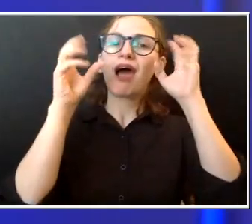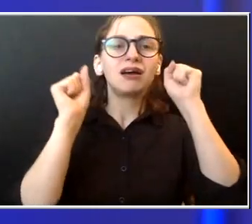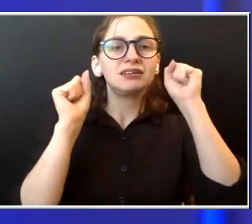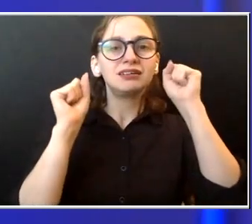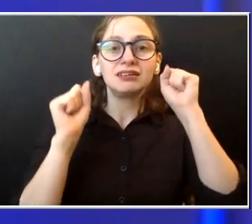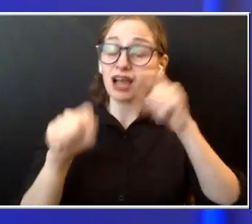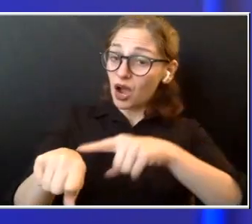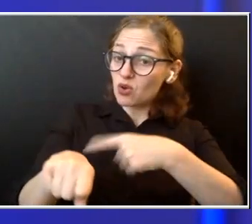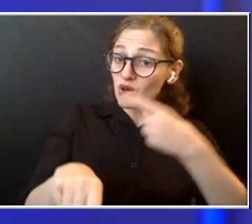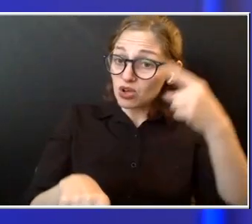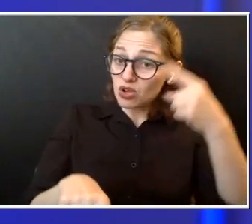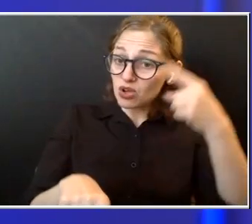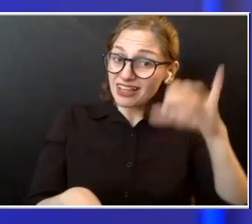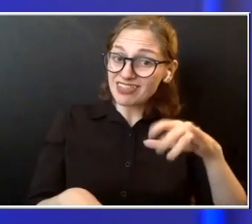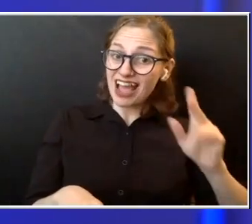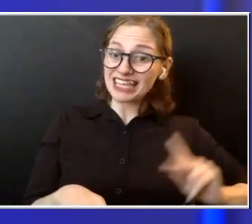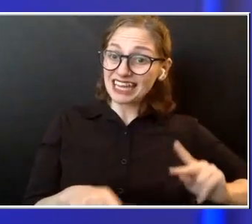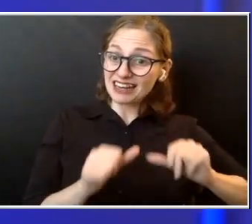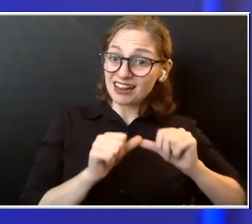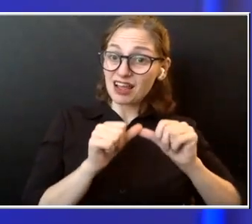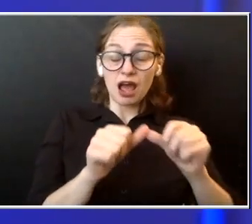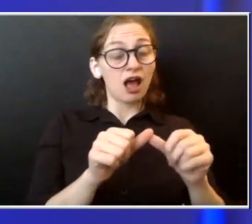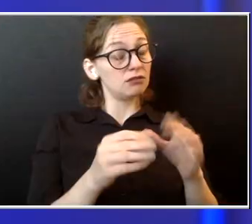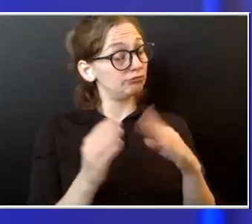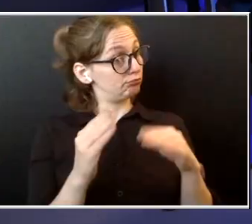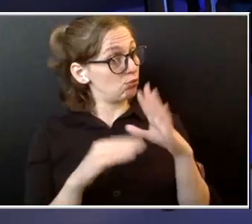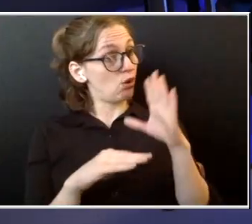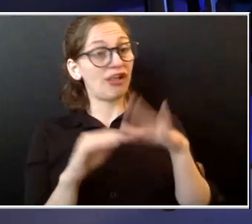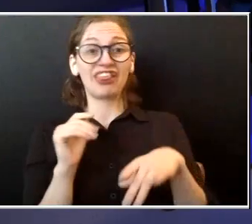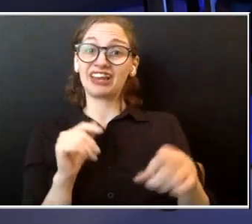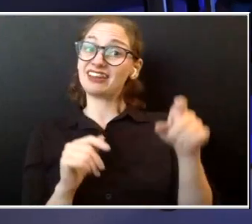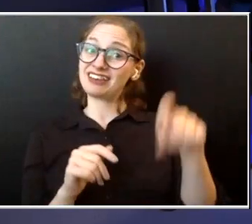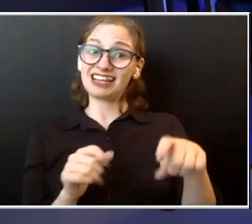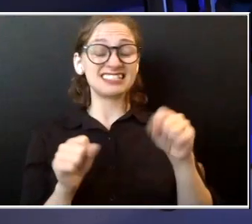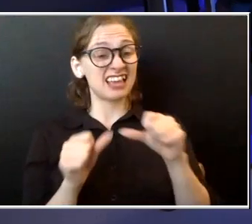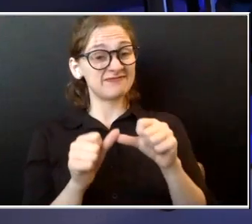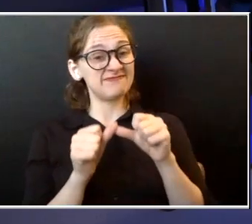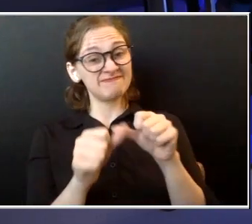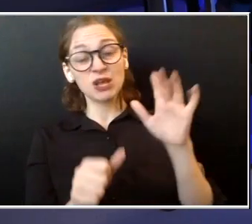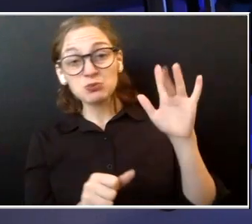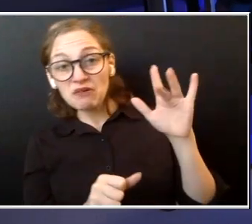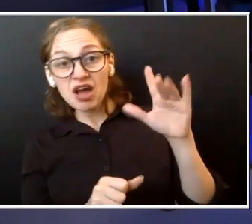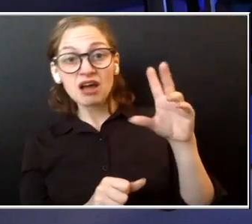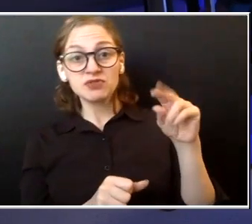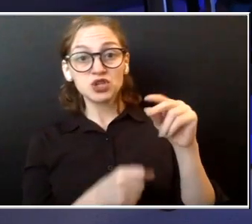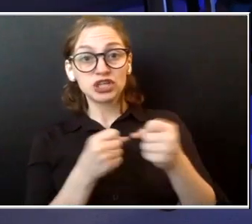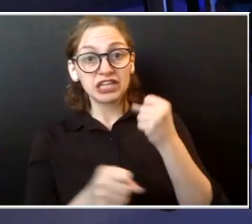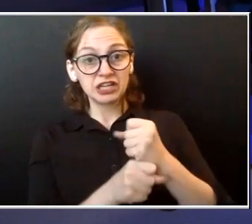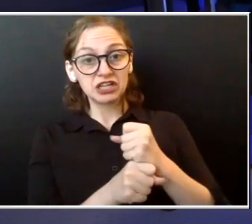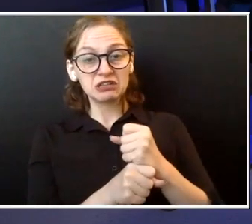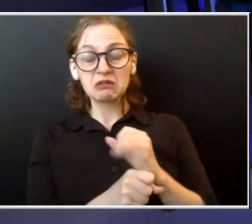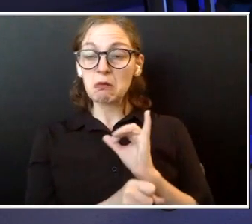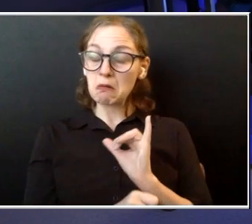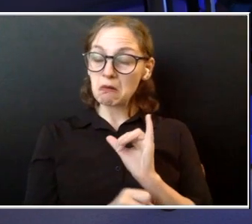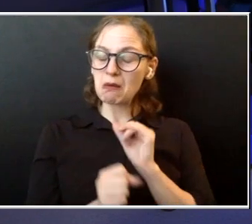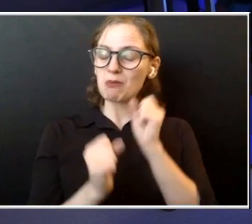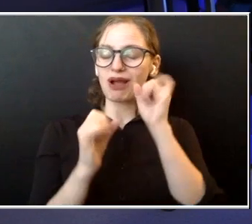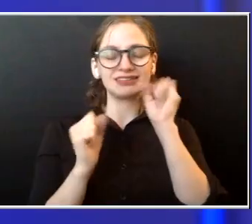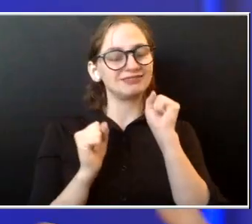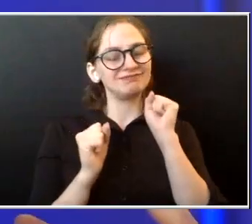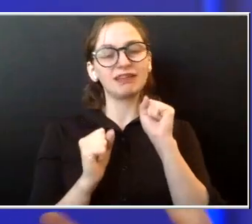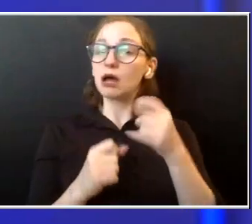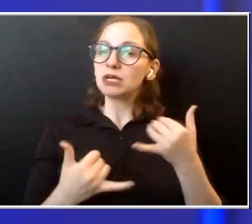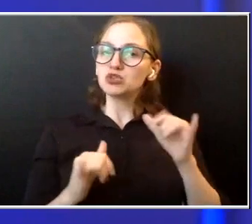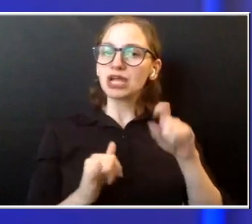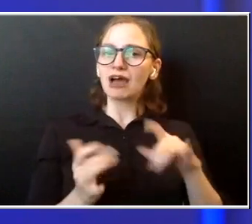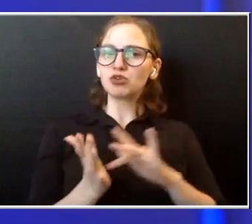them. They can last 25, 30 years. That's impressive. But these people have to still take medications for it? Yeah, I mean, that's why all the